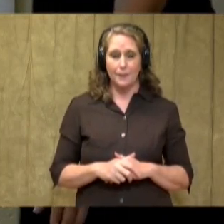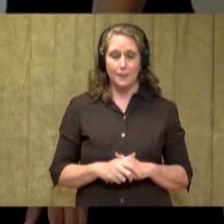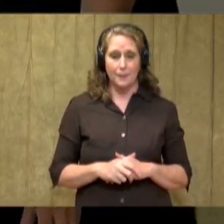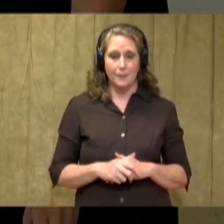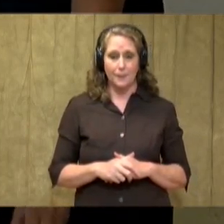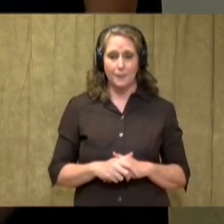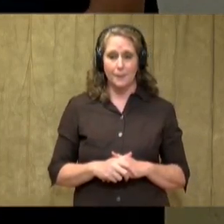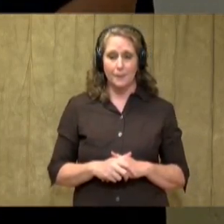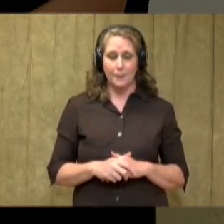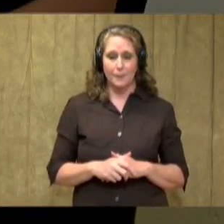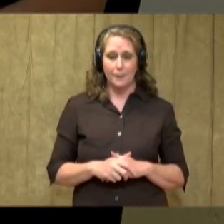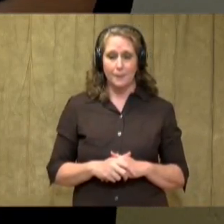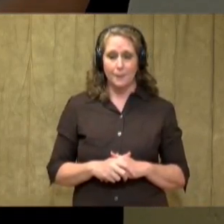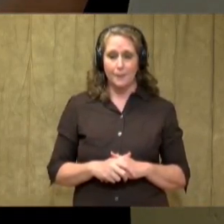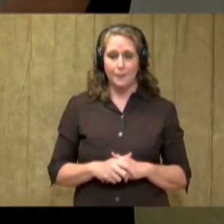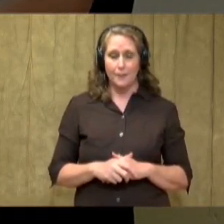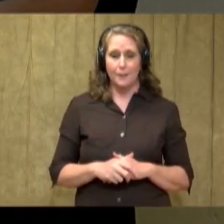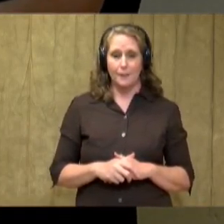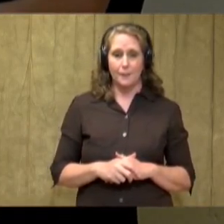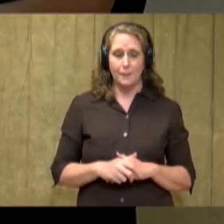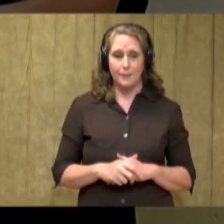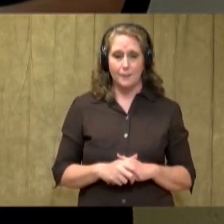Okay?